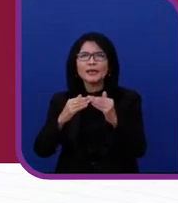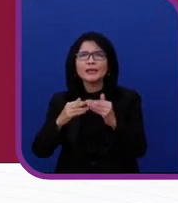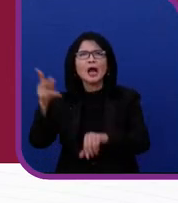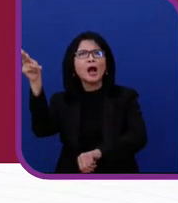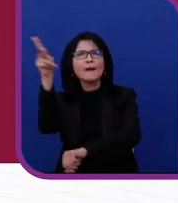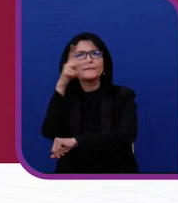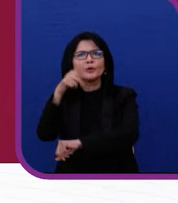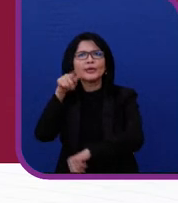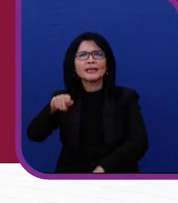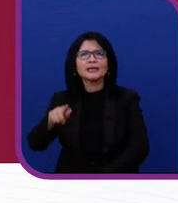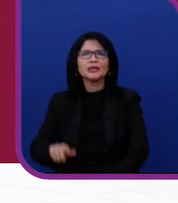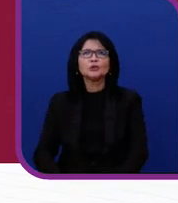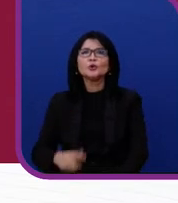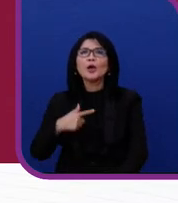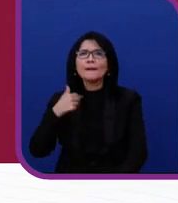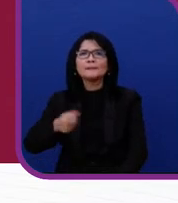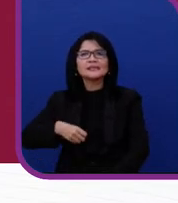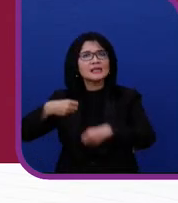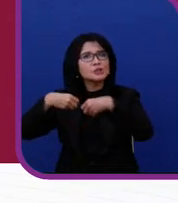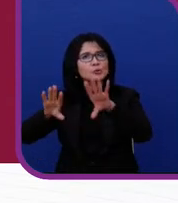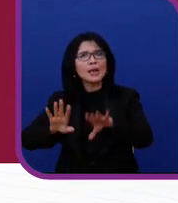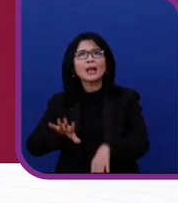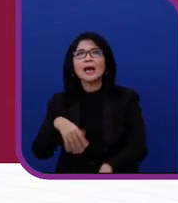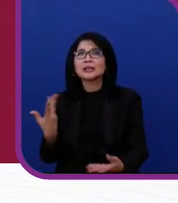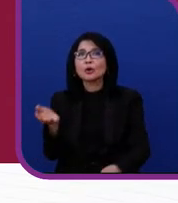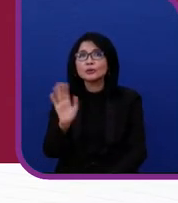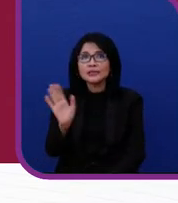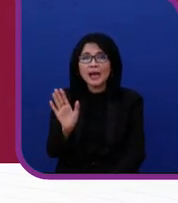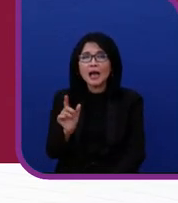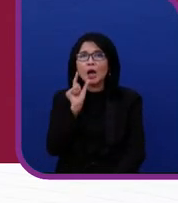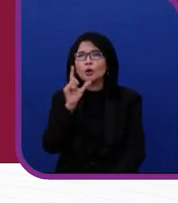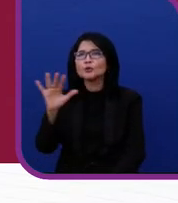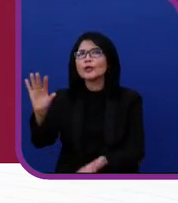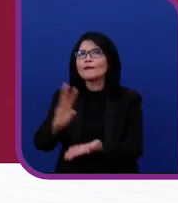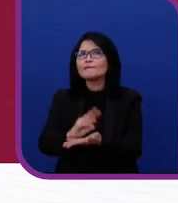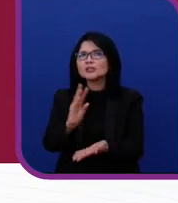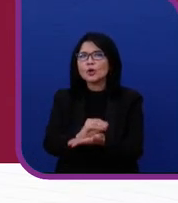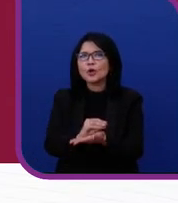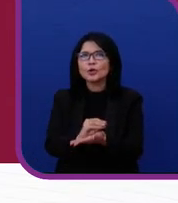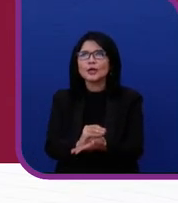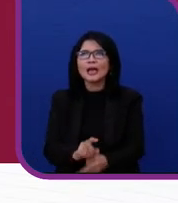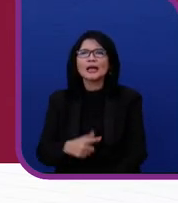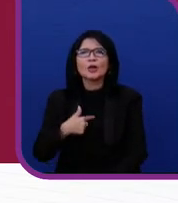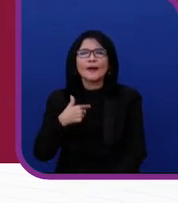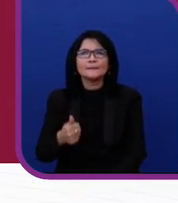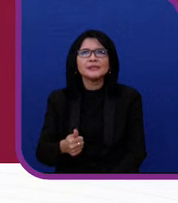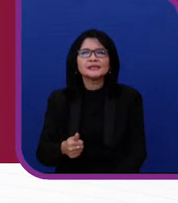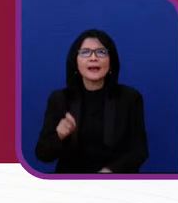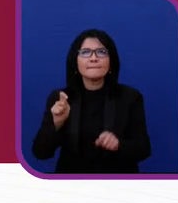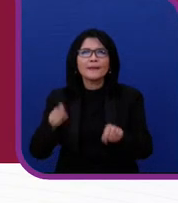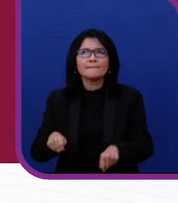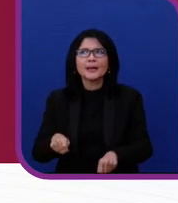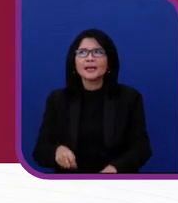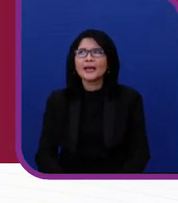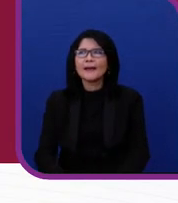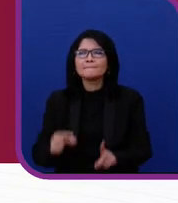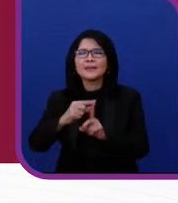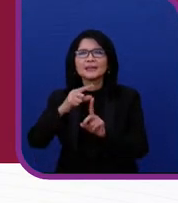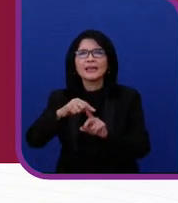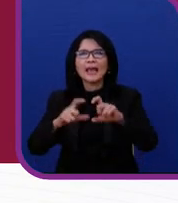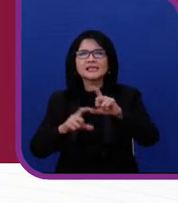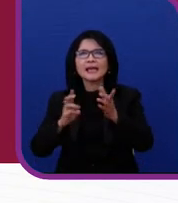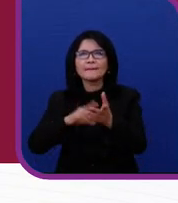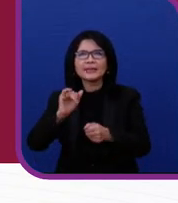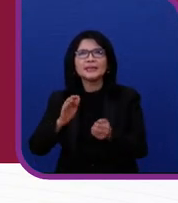Kings stairs and can be used our SMP but ah PT sma.qvd to carry out this test